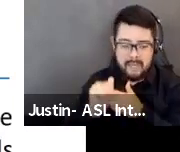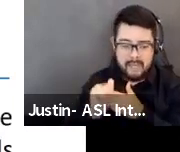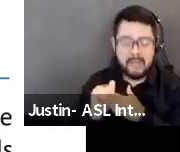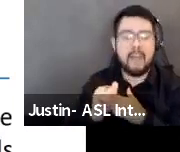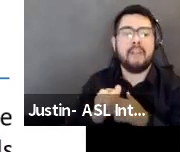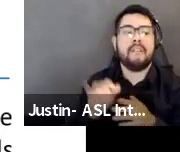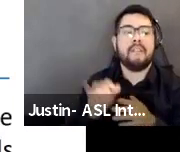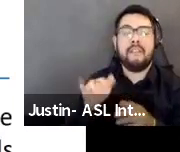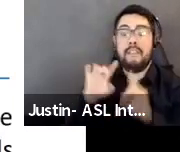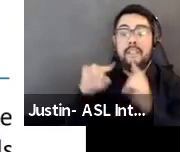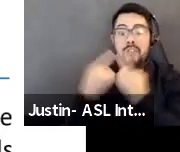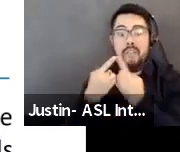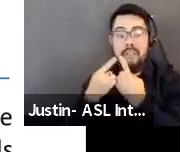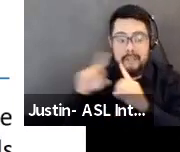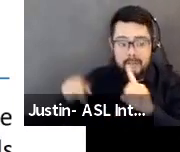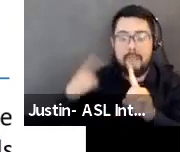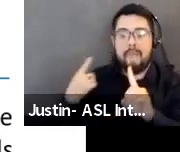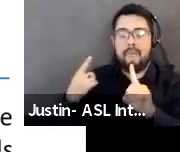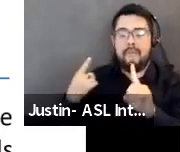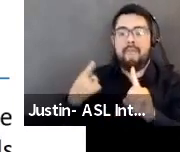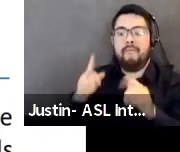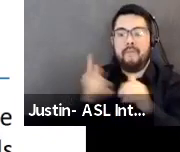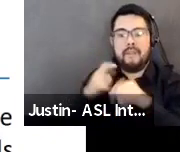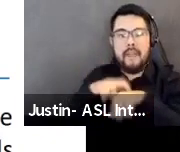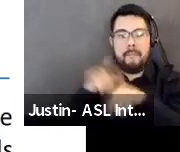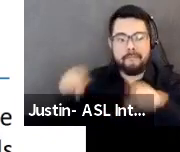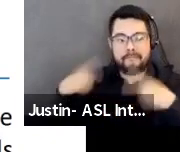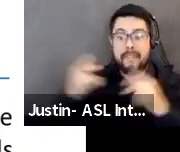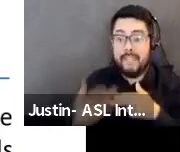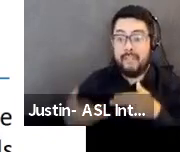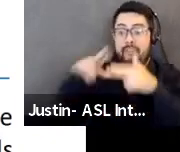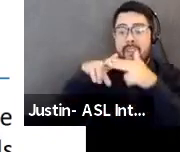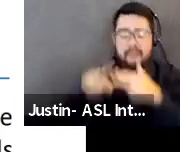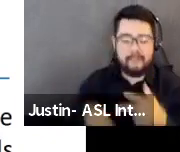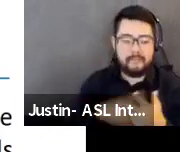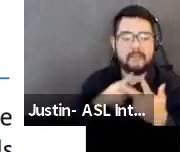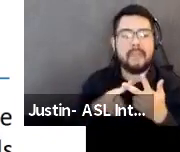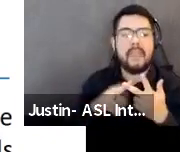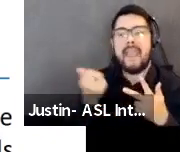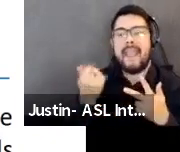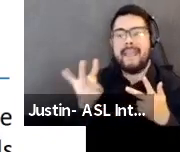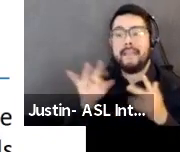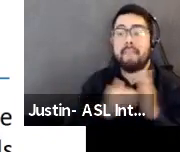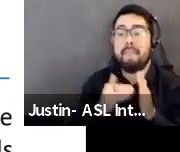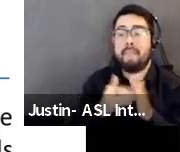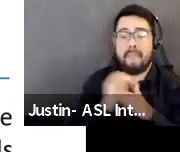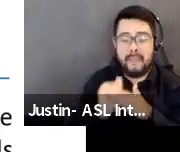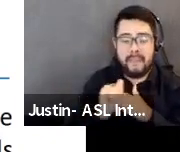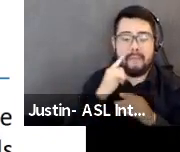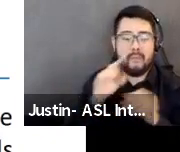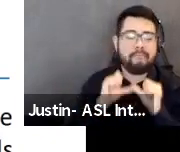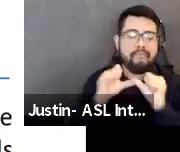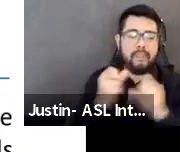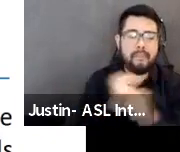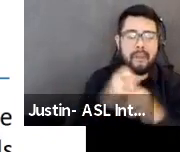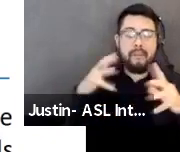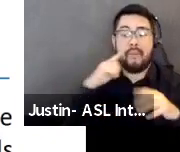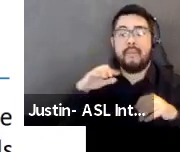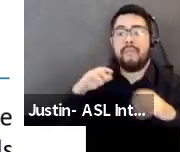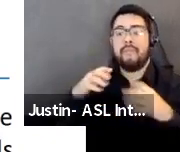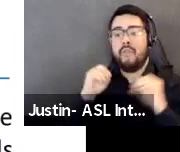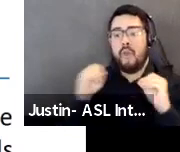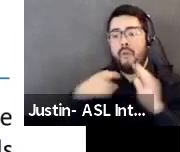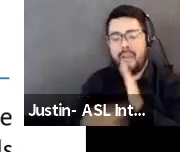district's single largest year increase we've invested an additional 18 million for the continued expansion of the free full-day pre-k